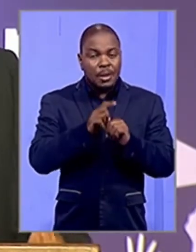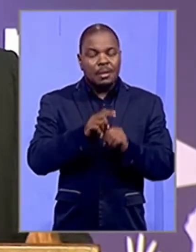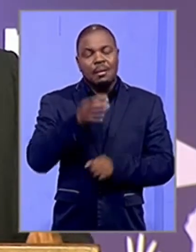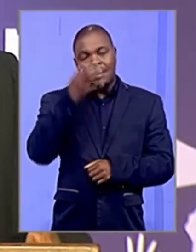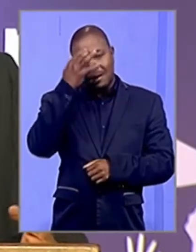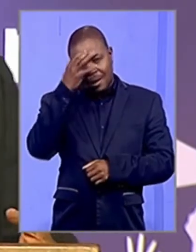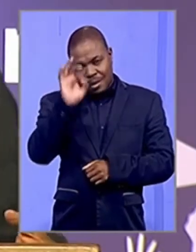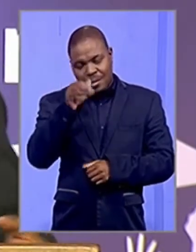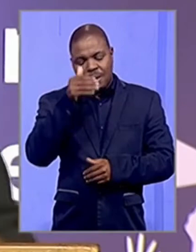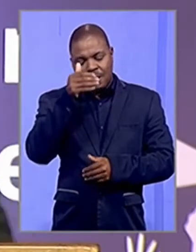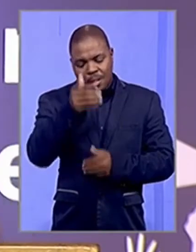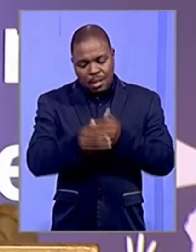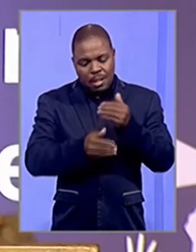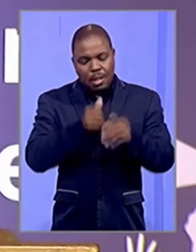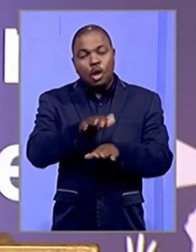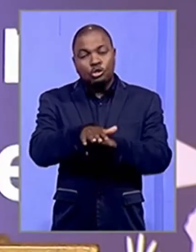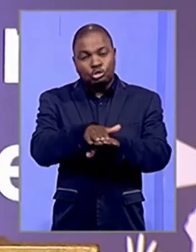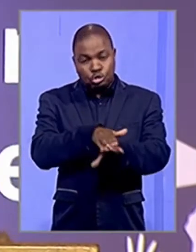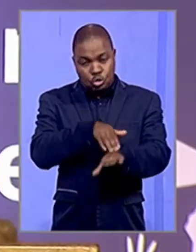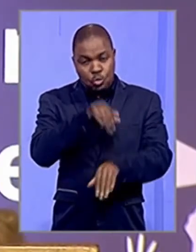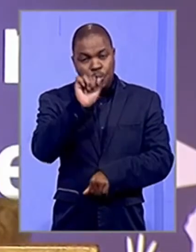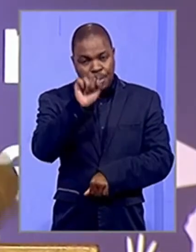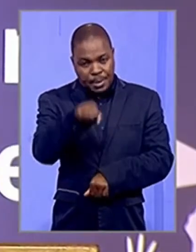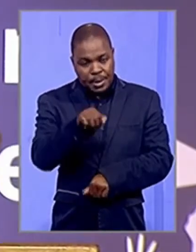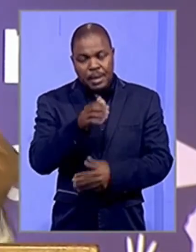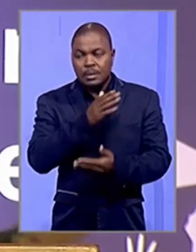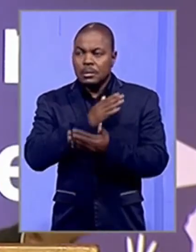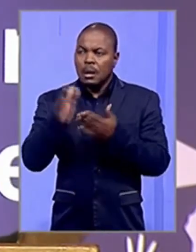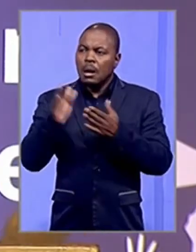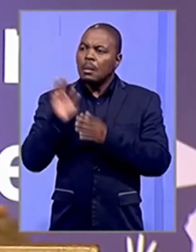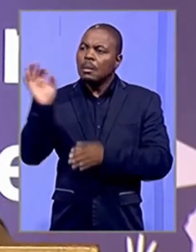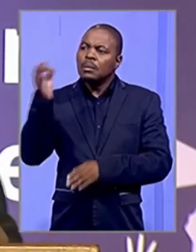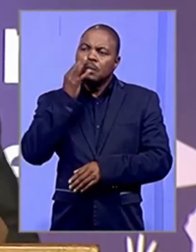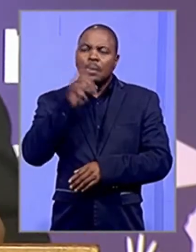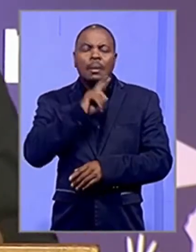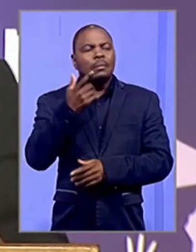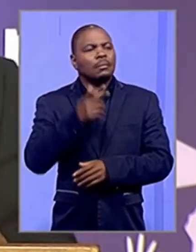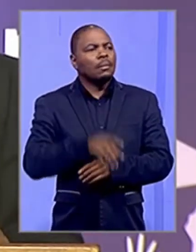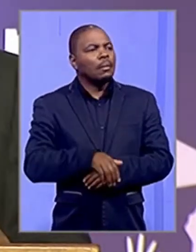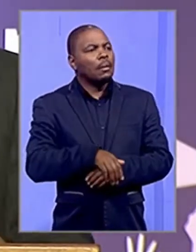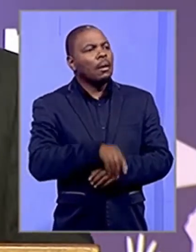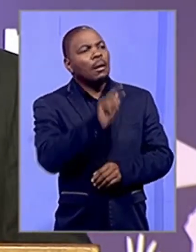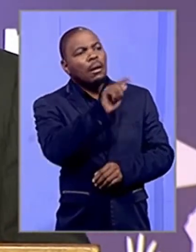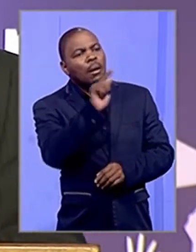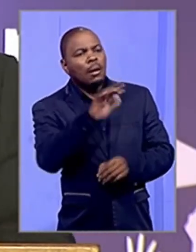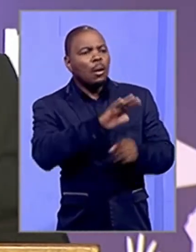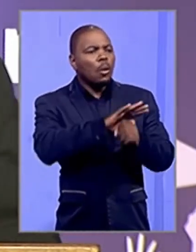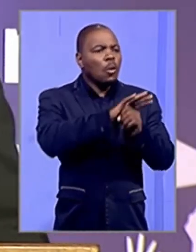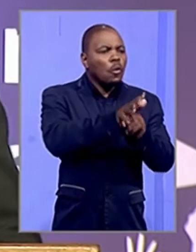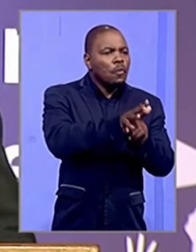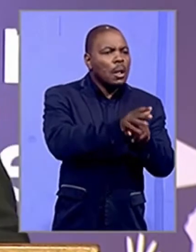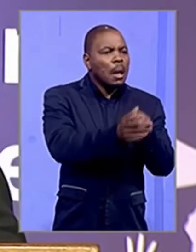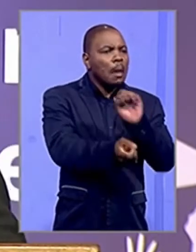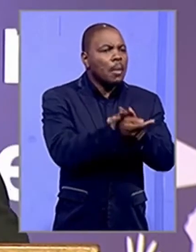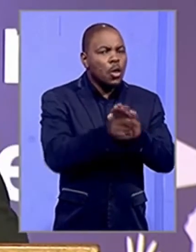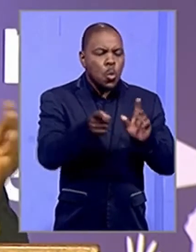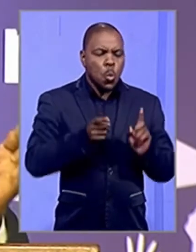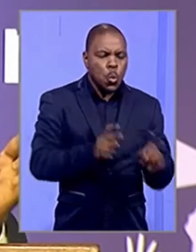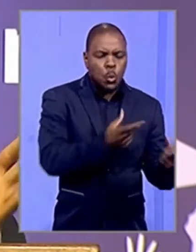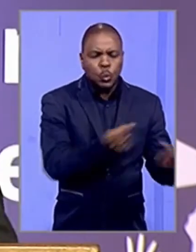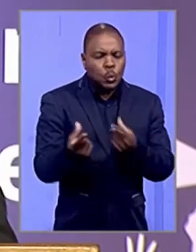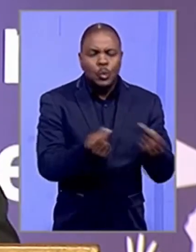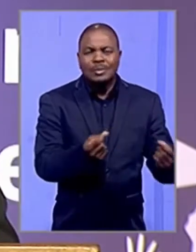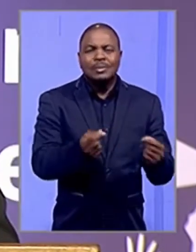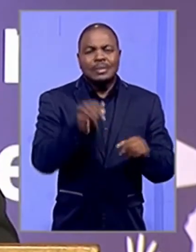tends to move slowly. Now, some of you said you moved very quickly during the COVID pandemic.